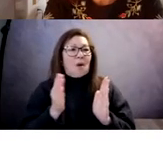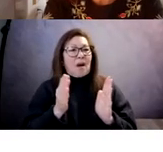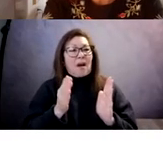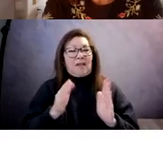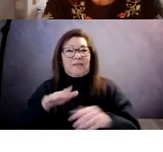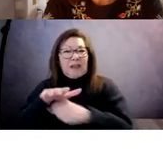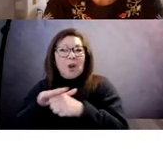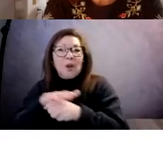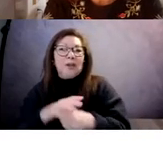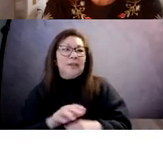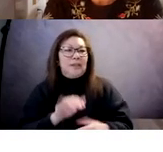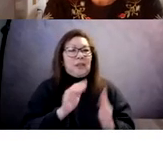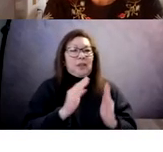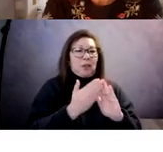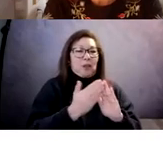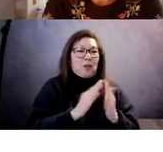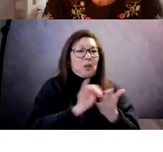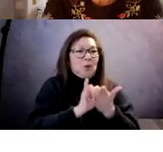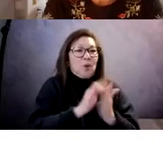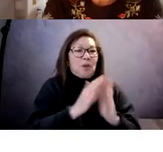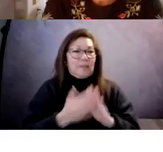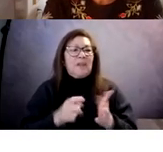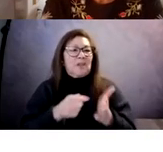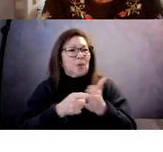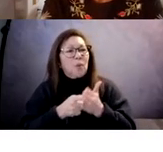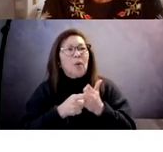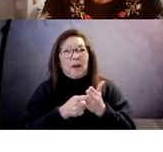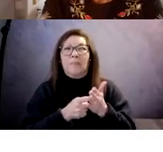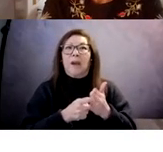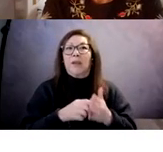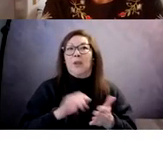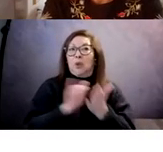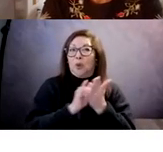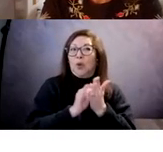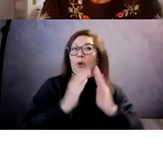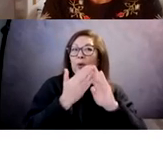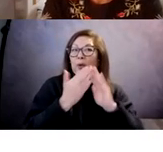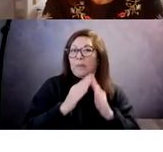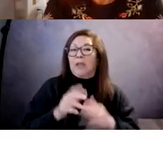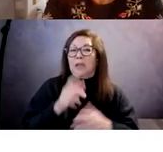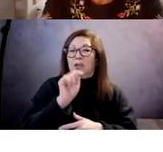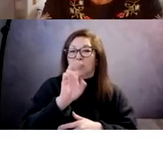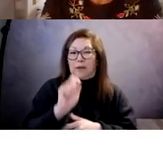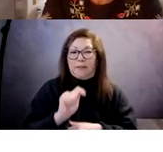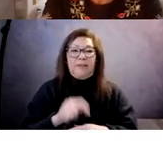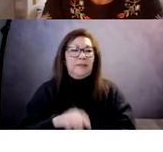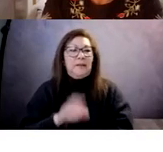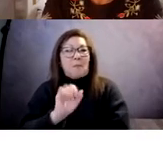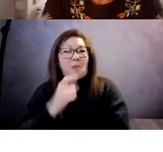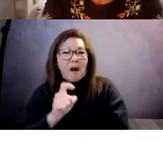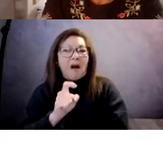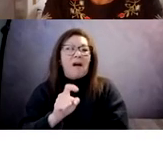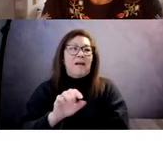is a requirement by the New York Community Trust. So Bronx, Brooklyn, Staten Island, Queens,